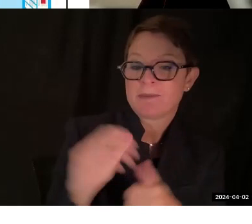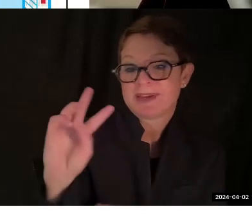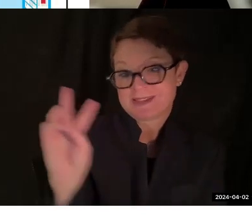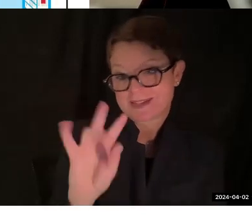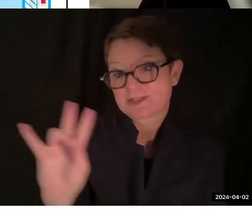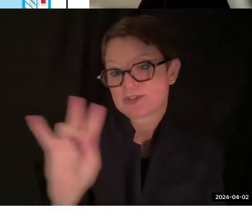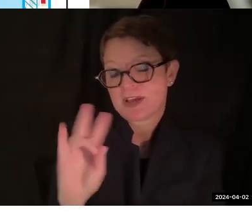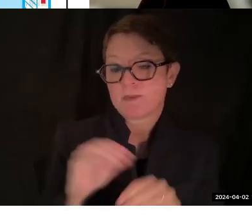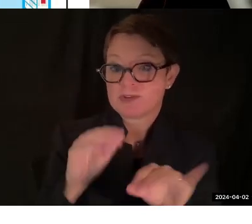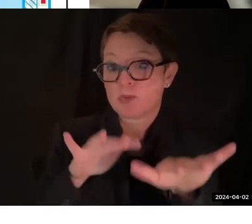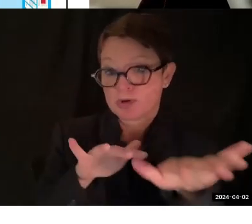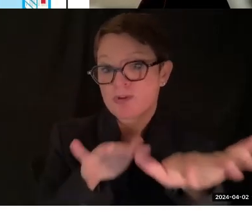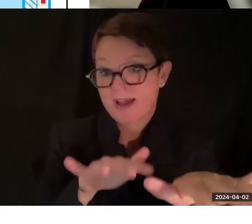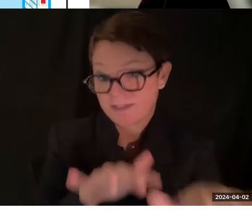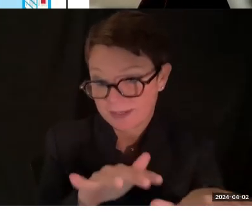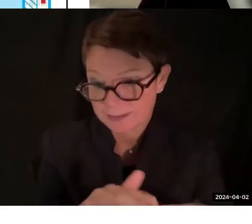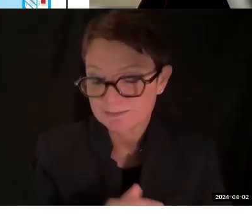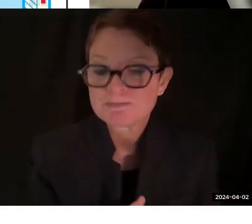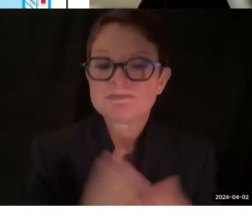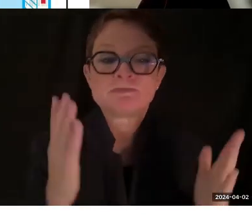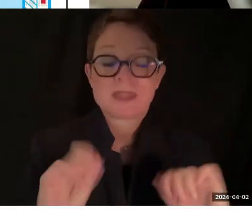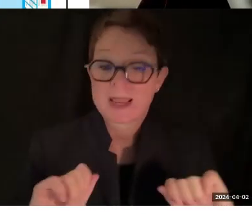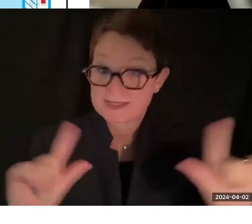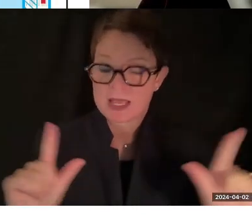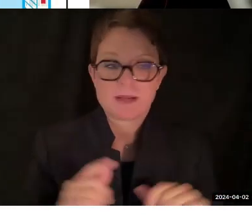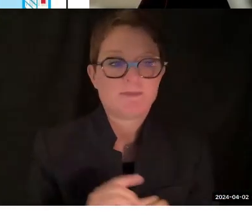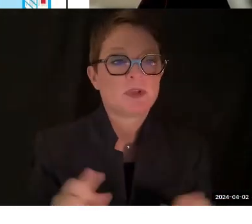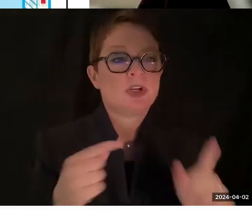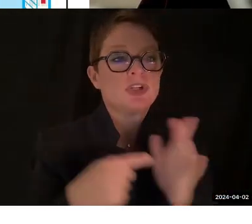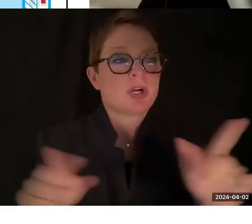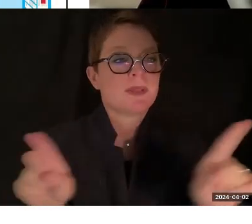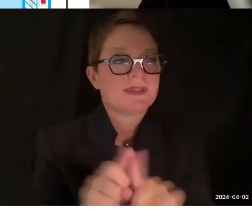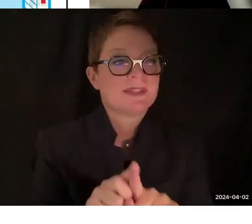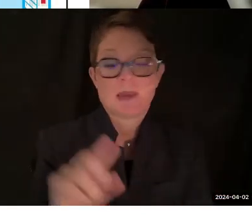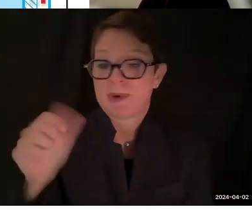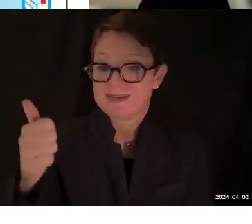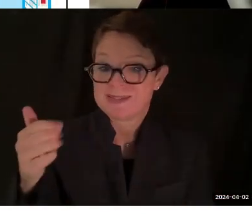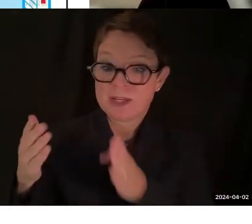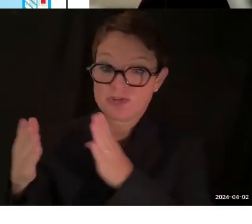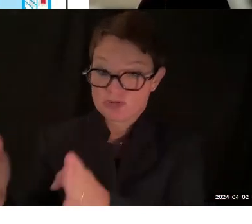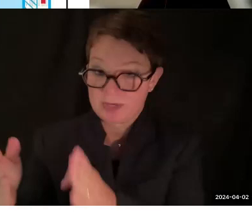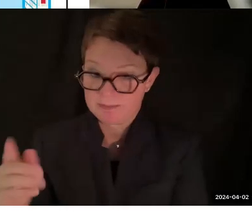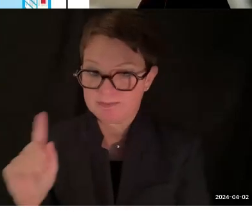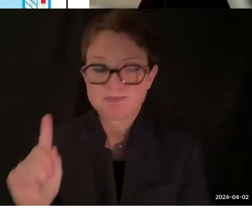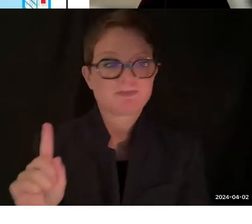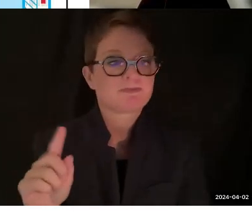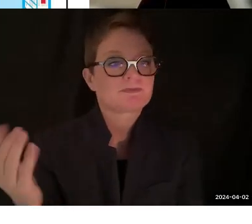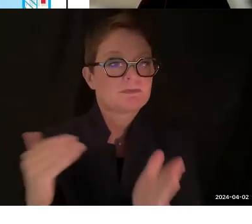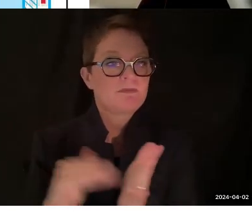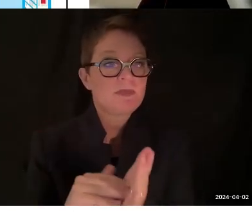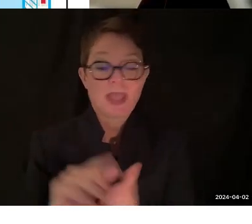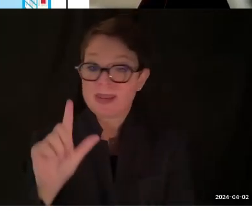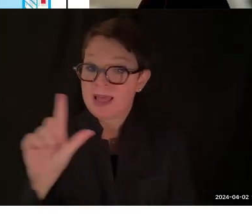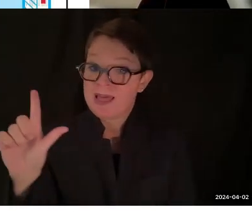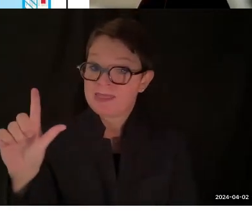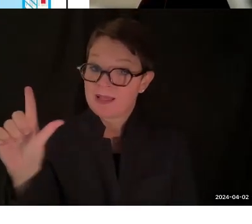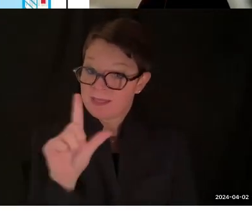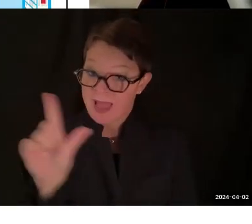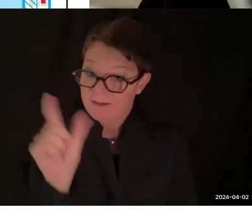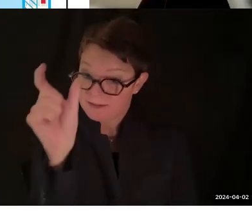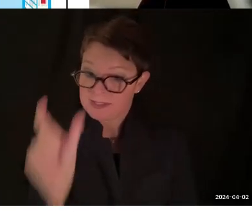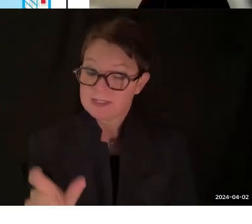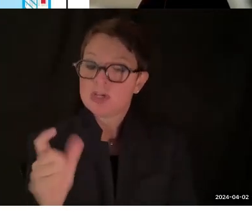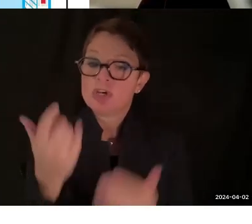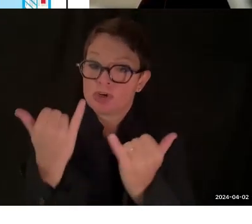p.m. We can go to the next slide, and we're going to see the same thing on 10th Street. So again, you're looking at, on the left side, the